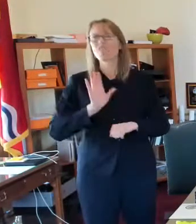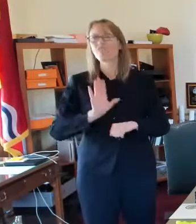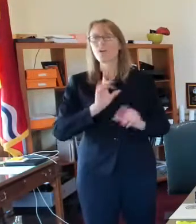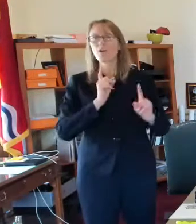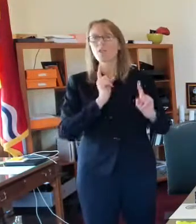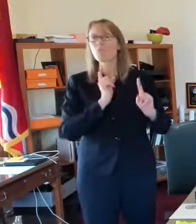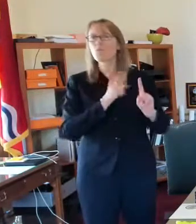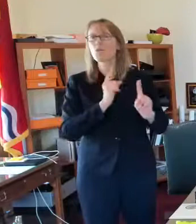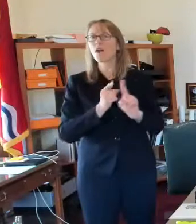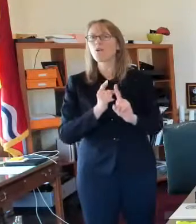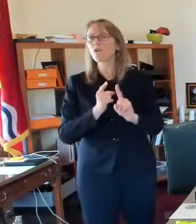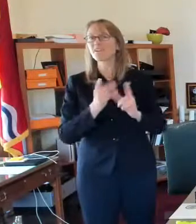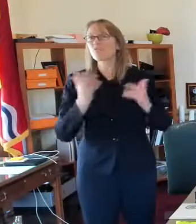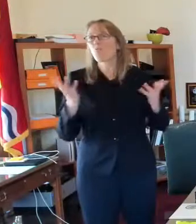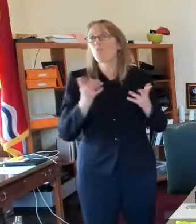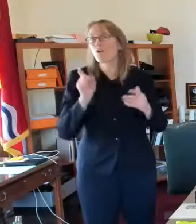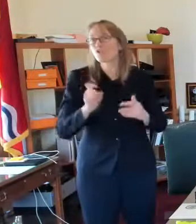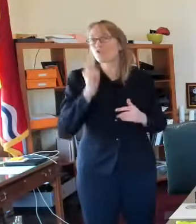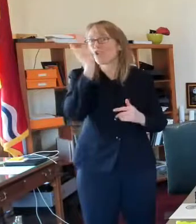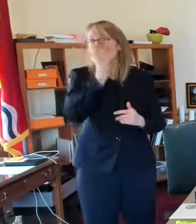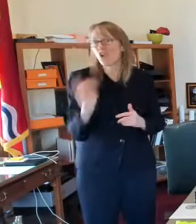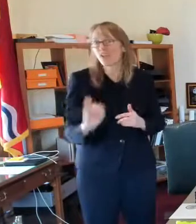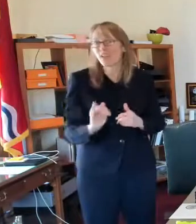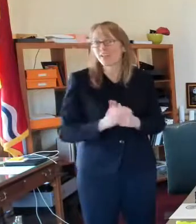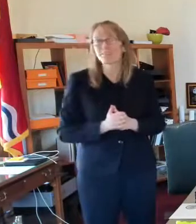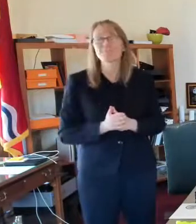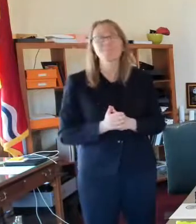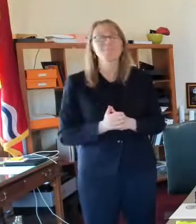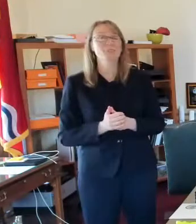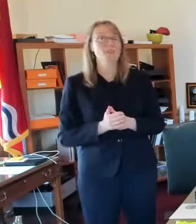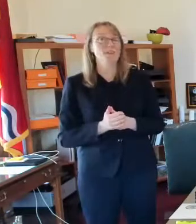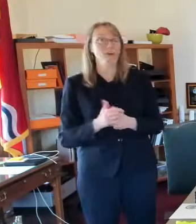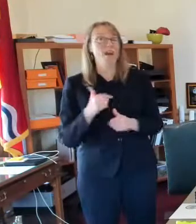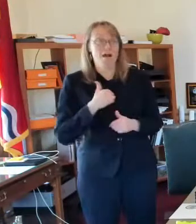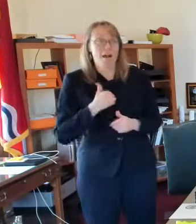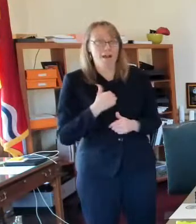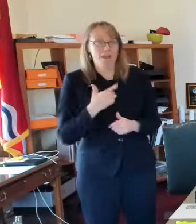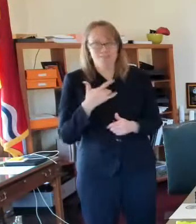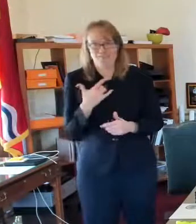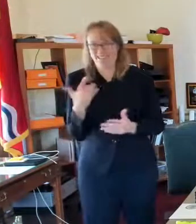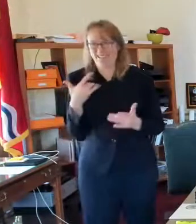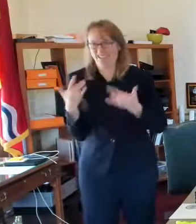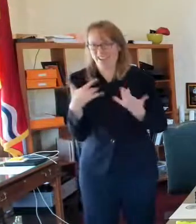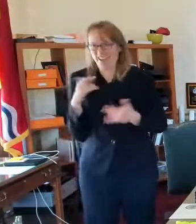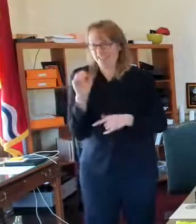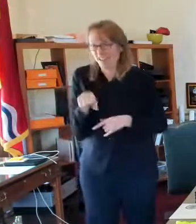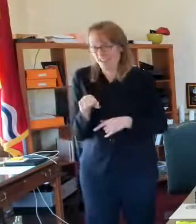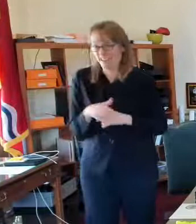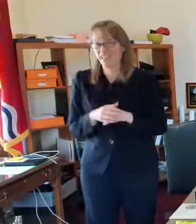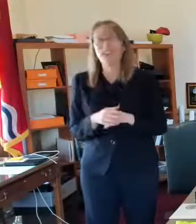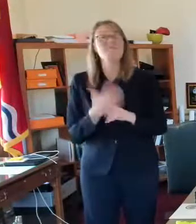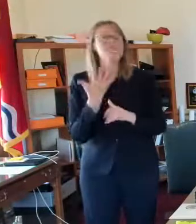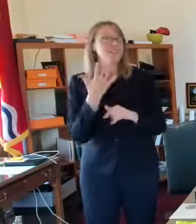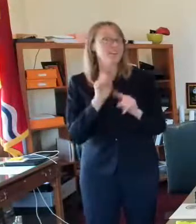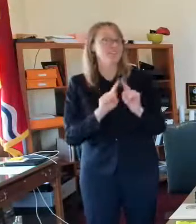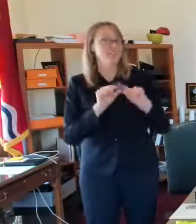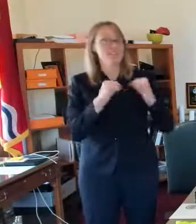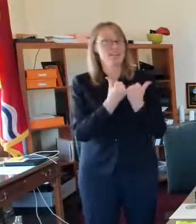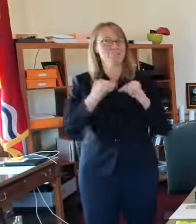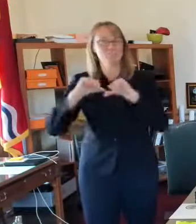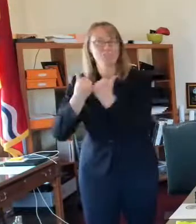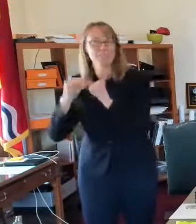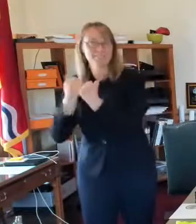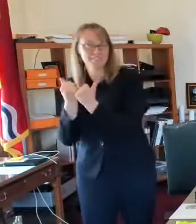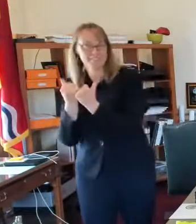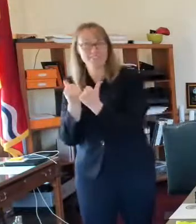about that? I am excited about it. 5 different agencies that were all, to some extent or another, involved